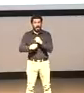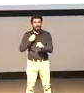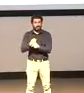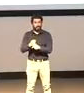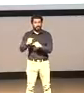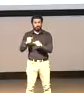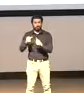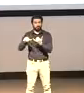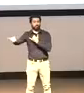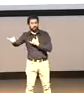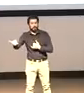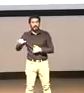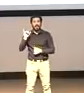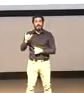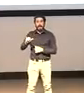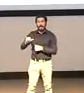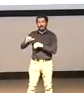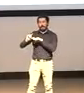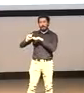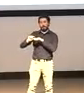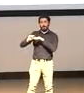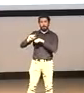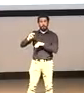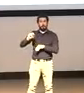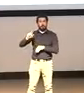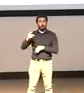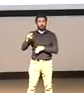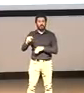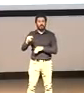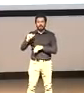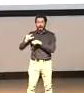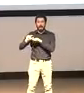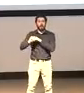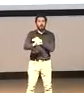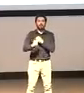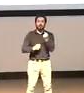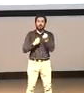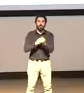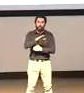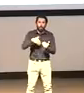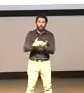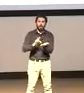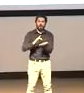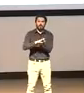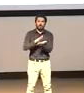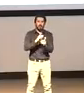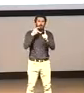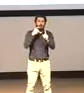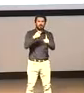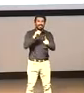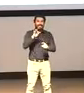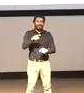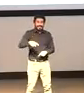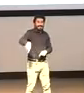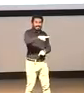this healthcare margin that supports all of our academic missions and all other missions that do not generate sufficient